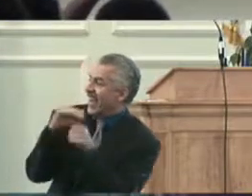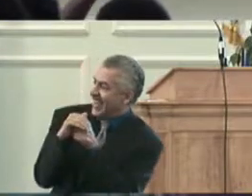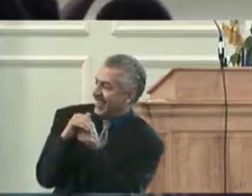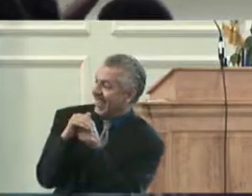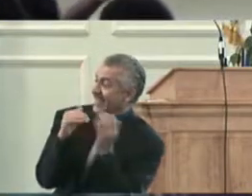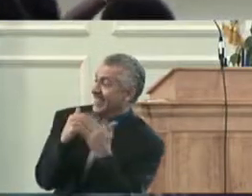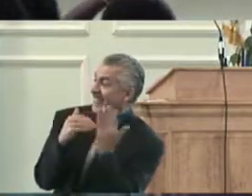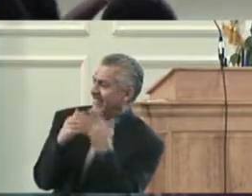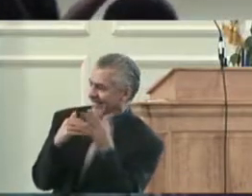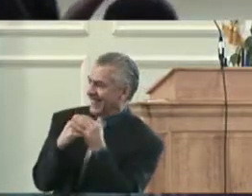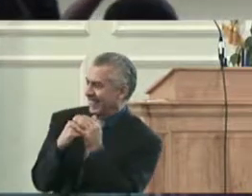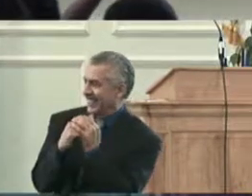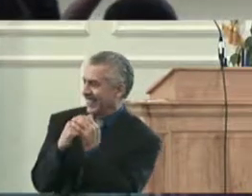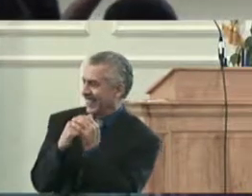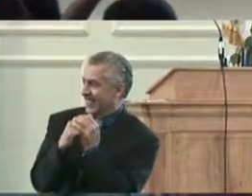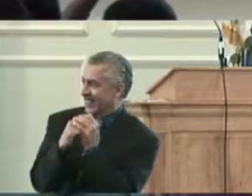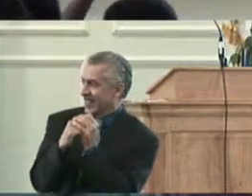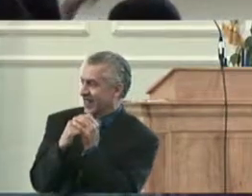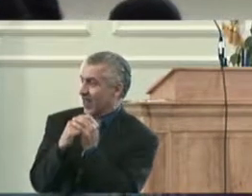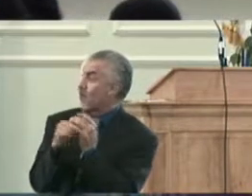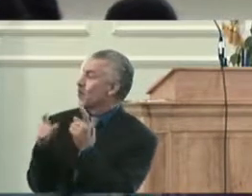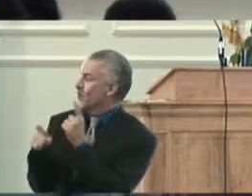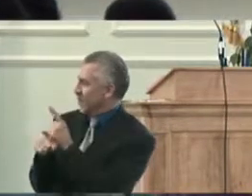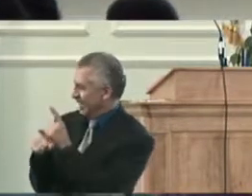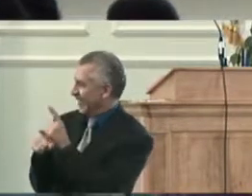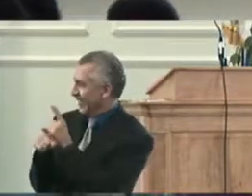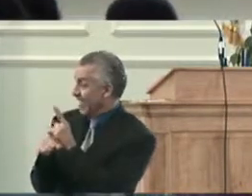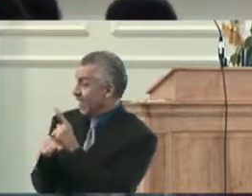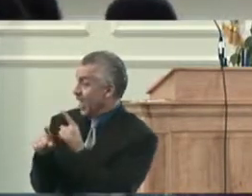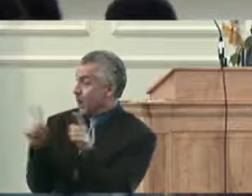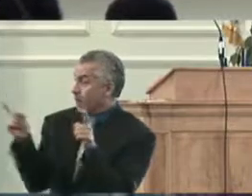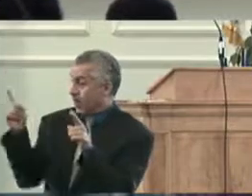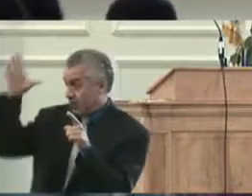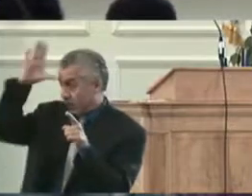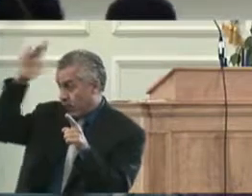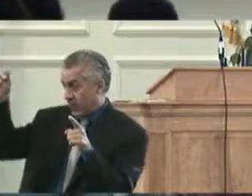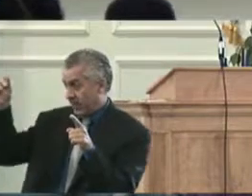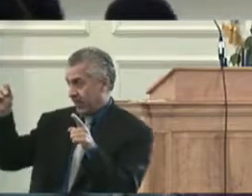chicks. Plants, next.